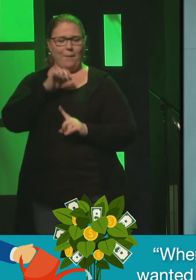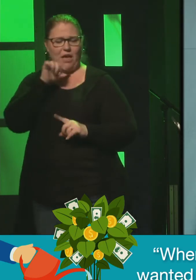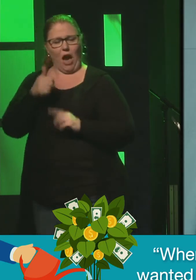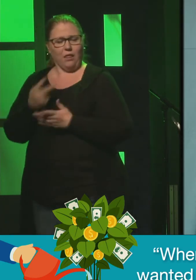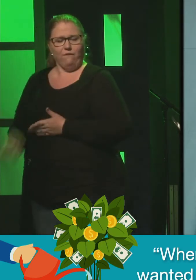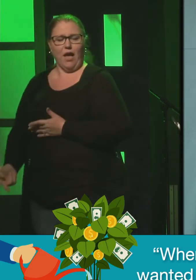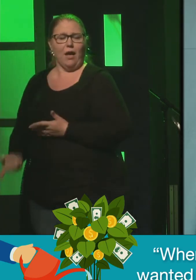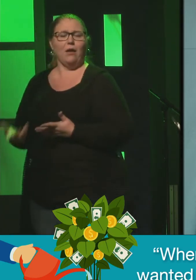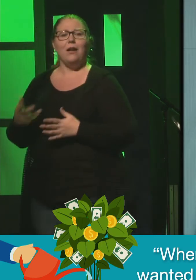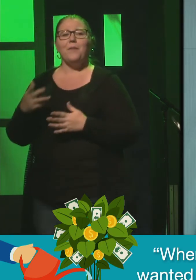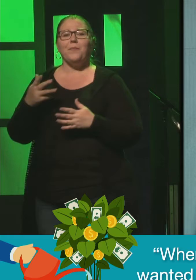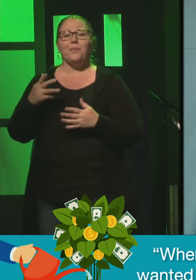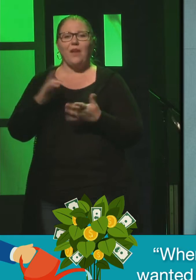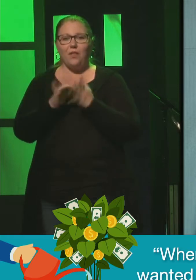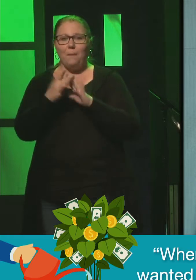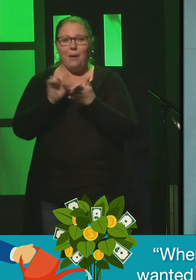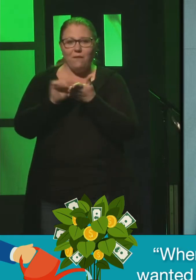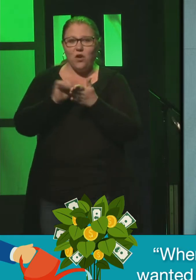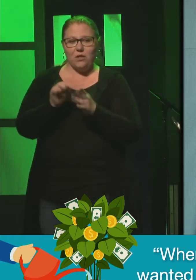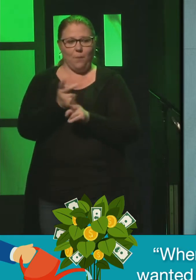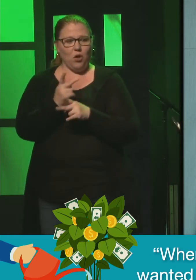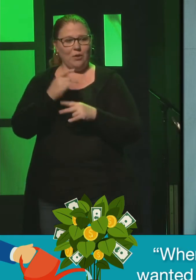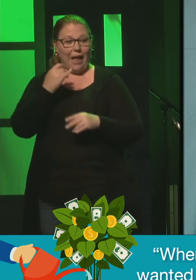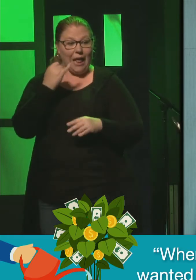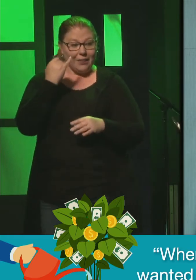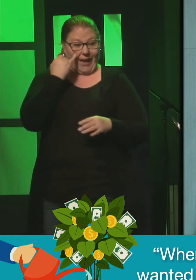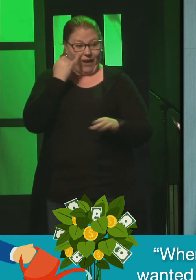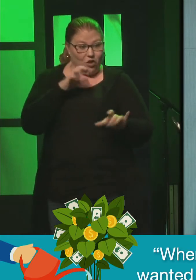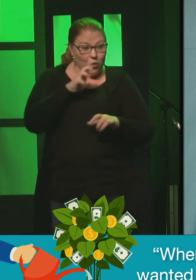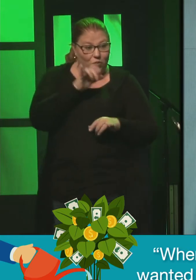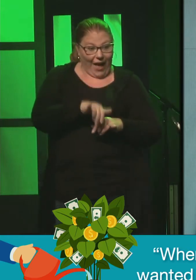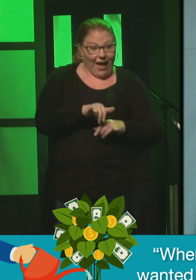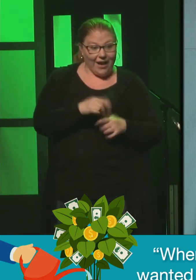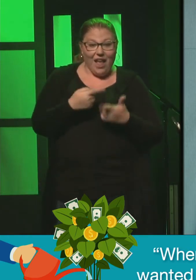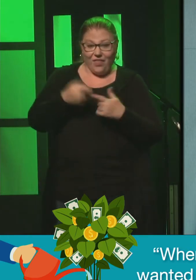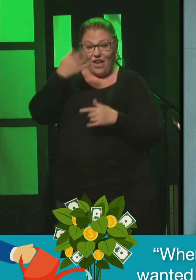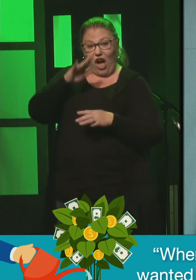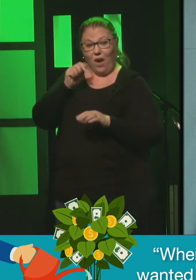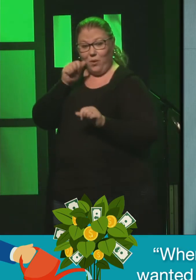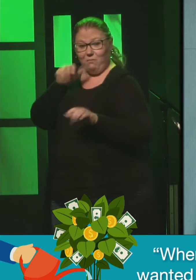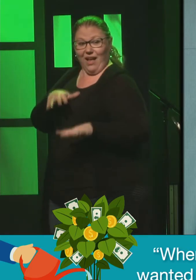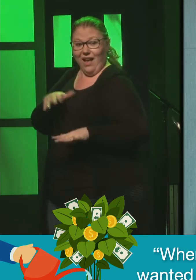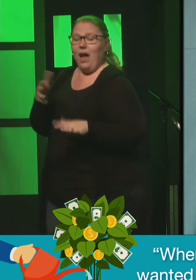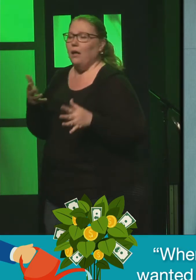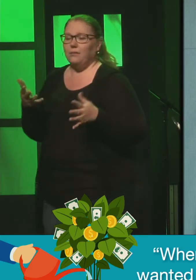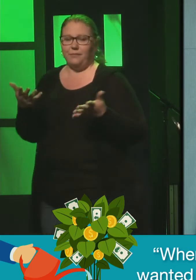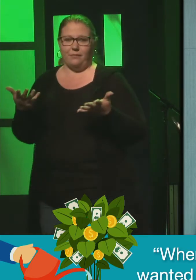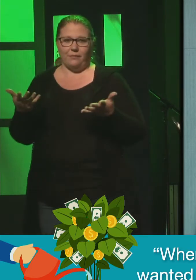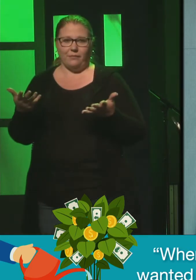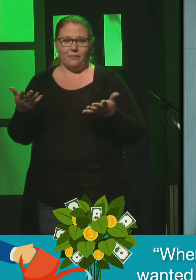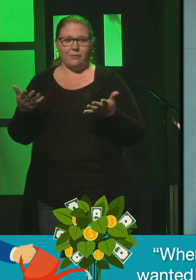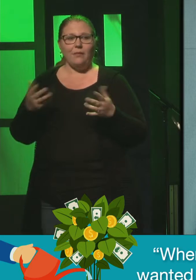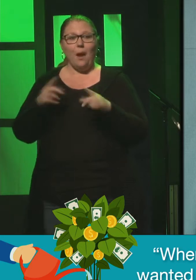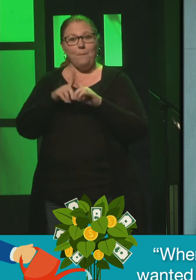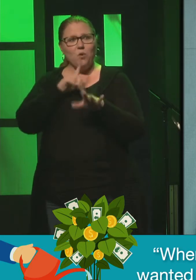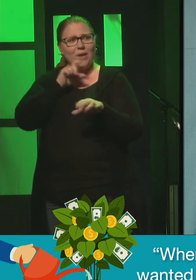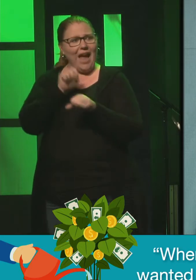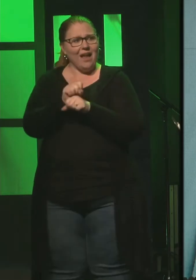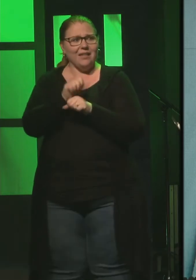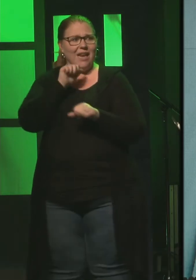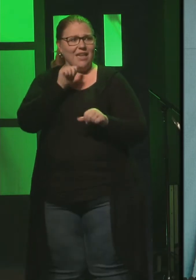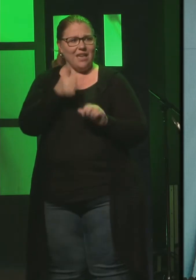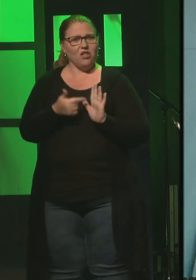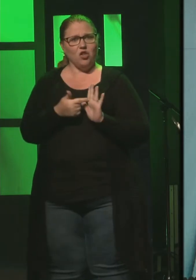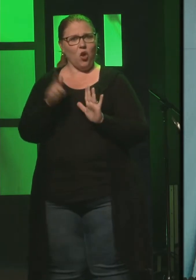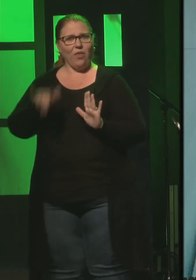Right? And there's these Bible verses that produce kind of if-then spirituality. If I do this, then God does this. But reality doesn't live